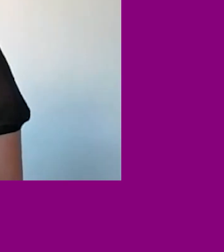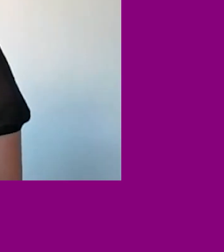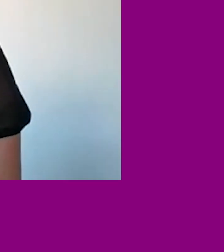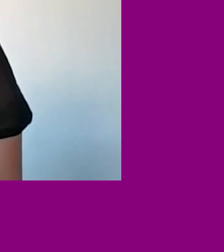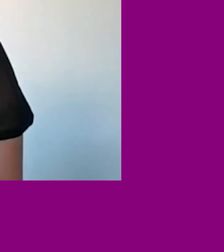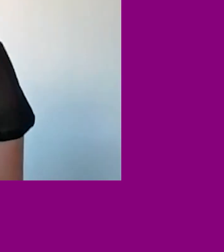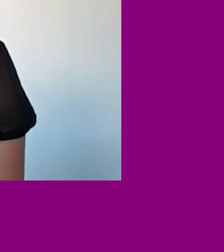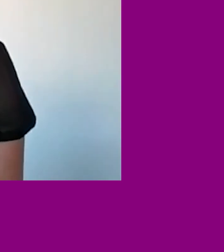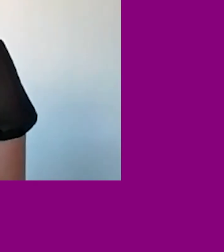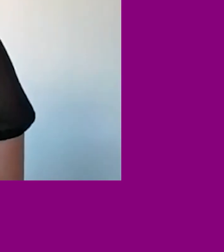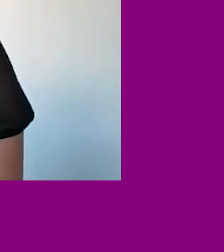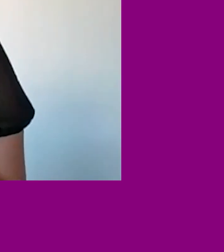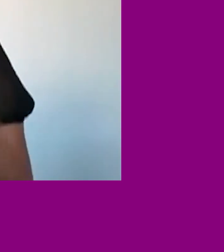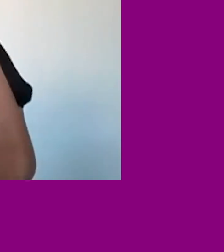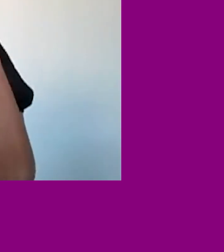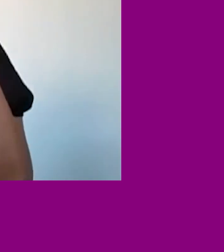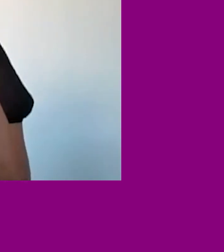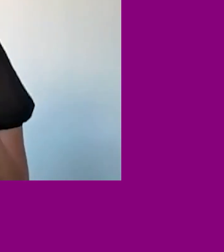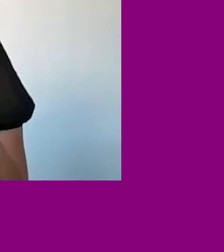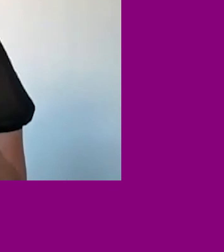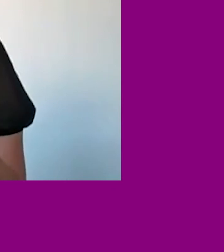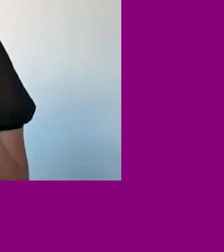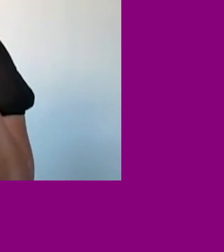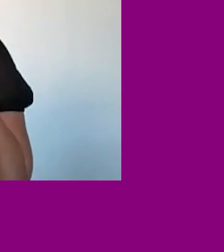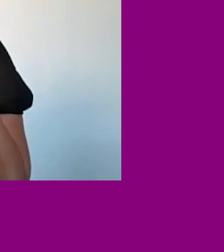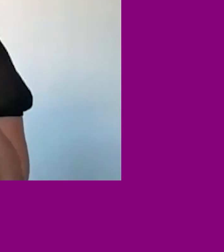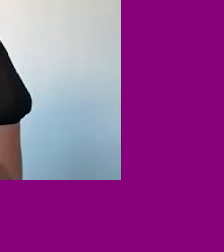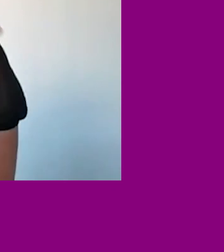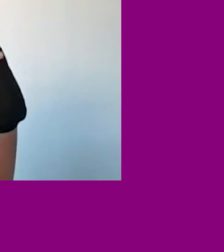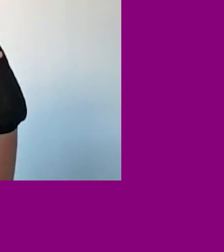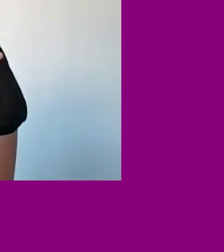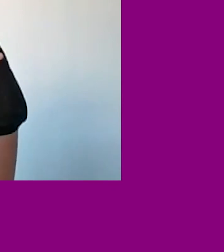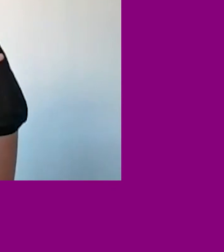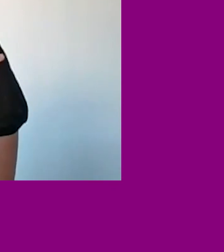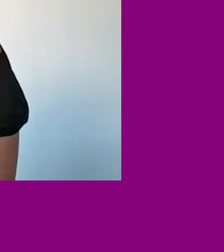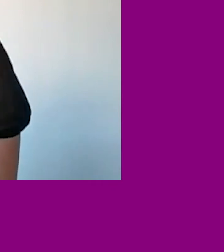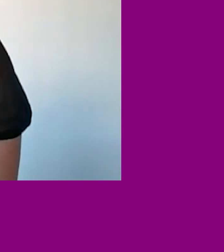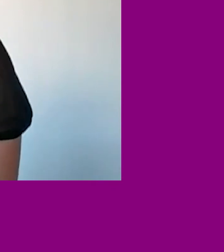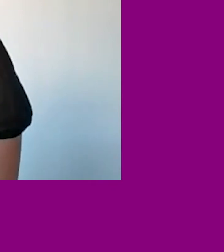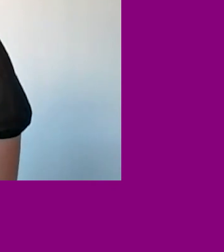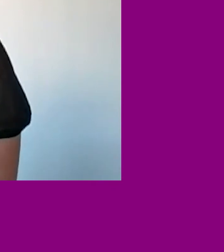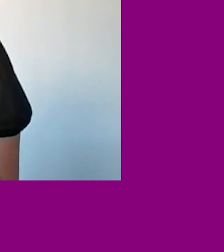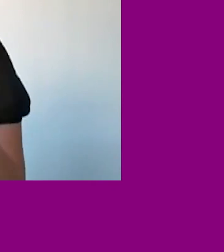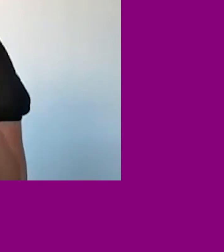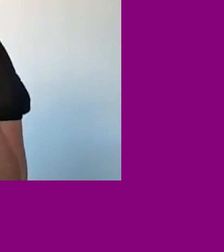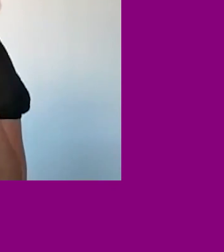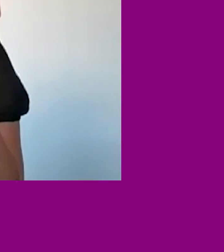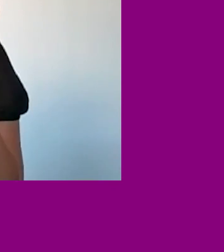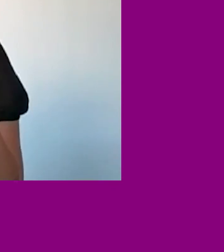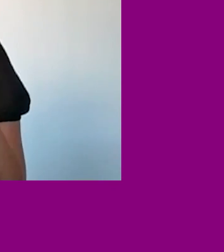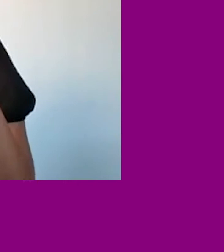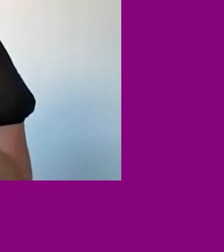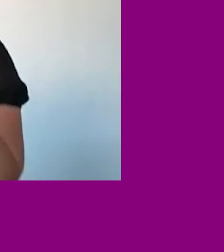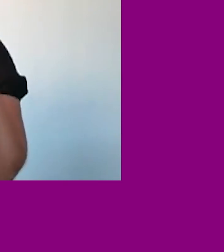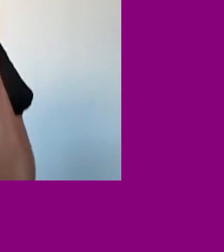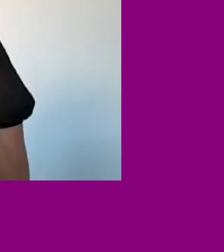Hello everyone, my name's Natalie. I'm a training officer for deaf awareness and BSL at the National